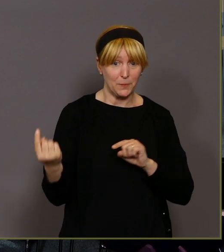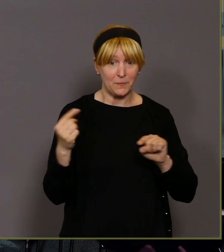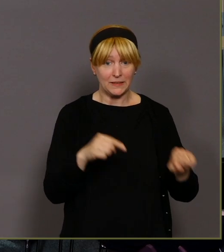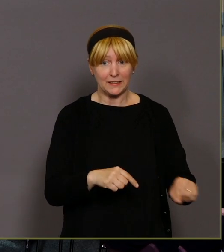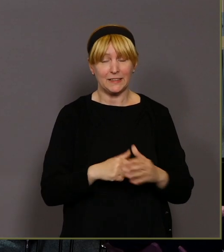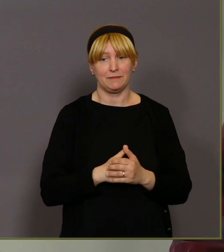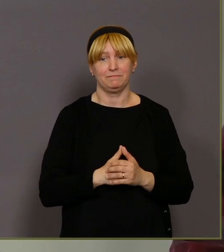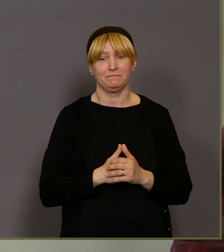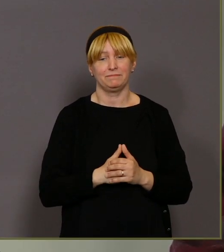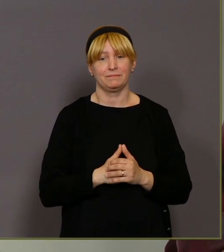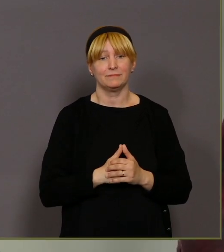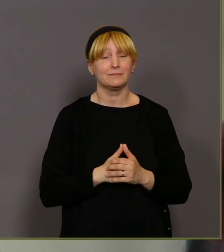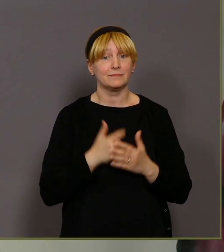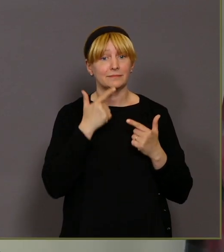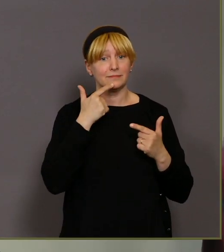So thank you